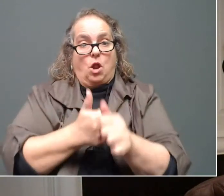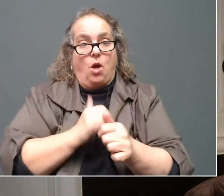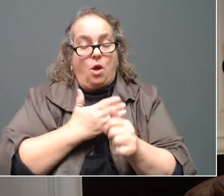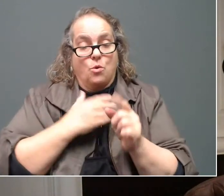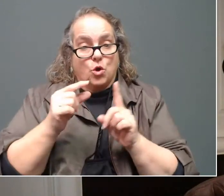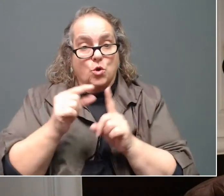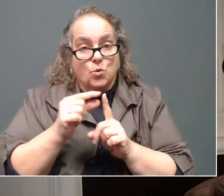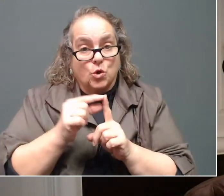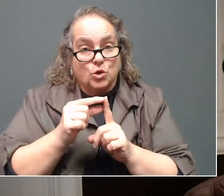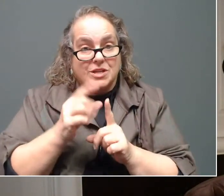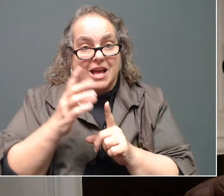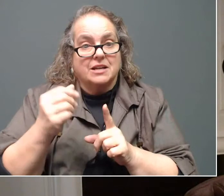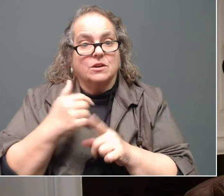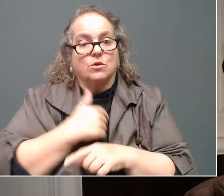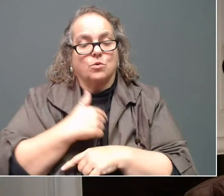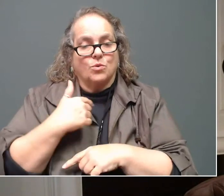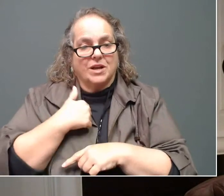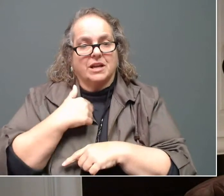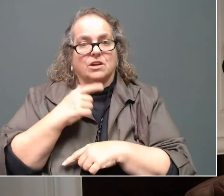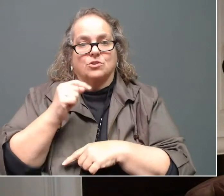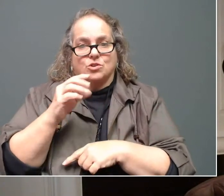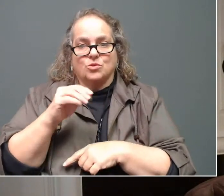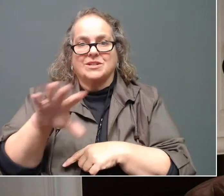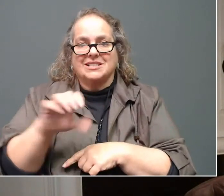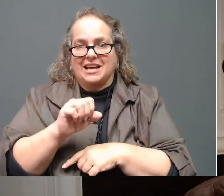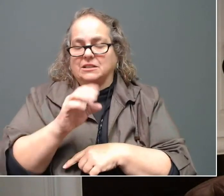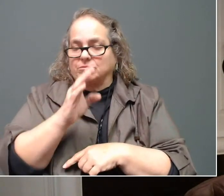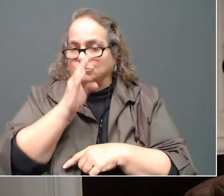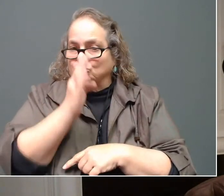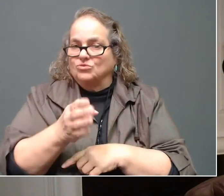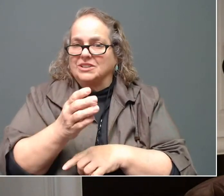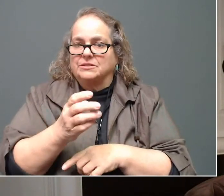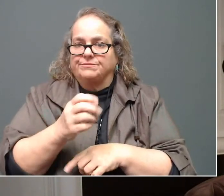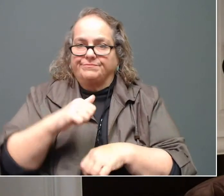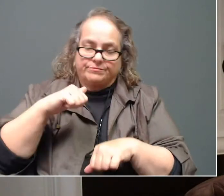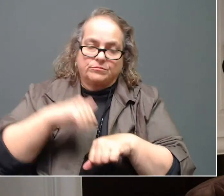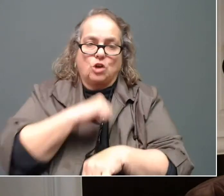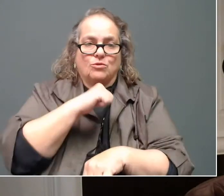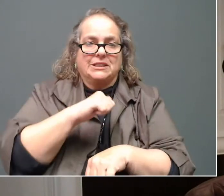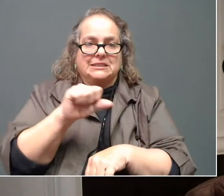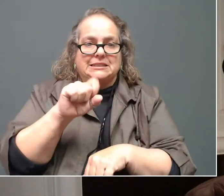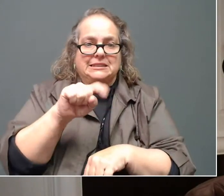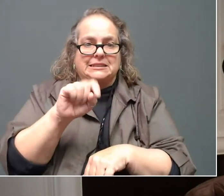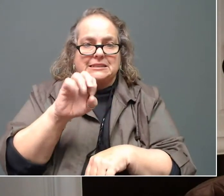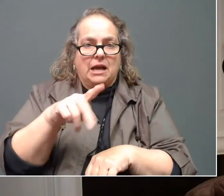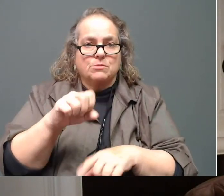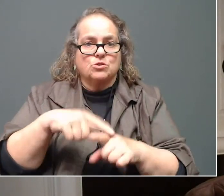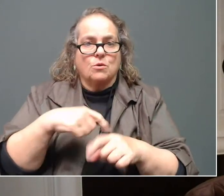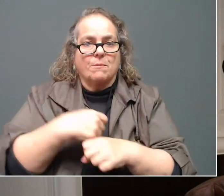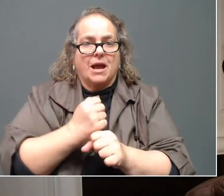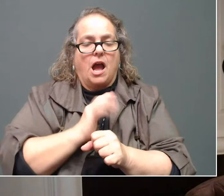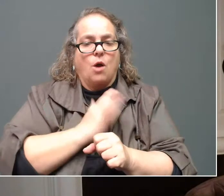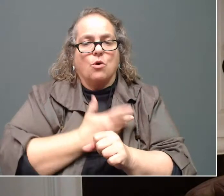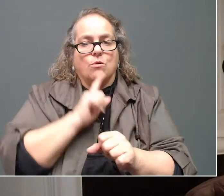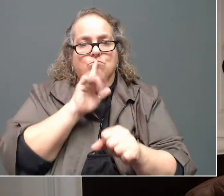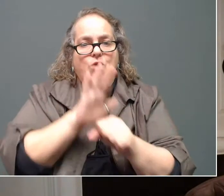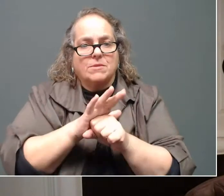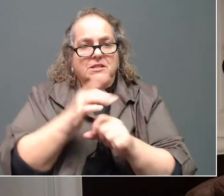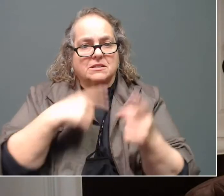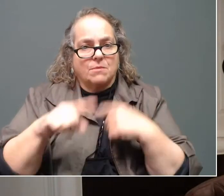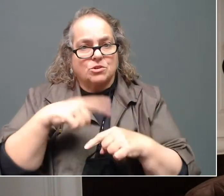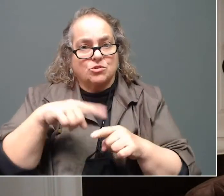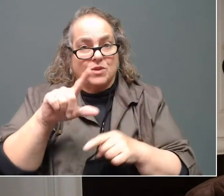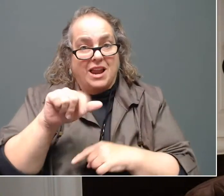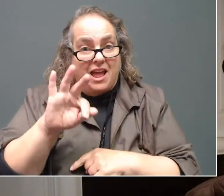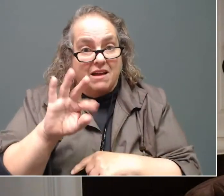we take concrete steps to make our promises come to life. And so we are beginning to